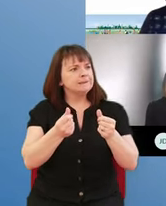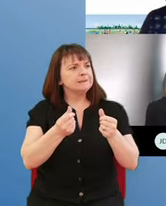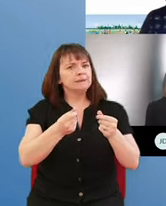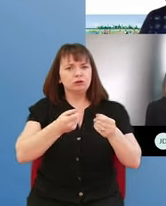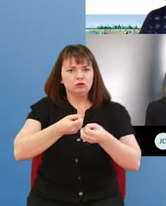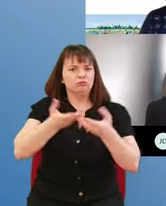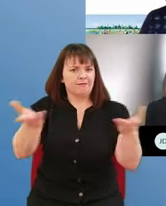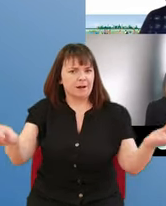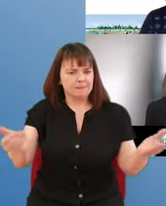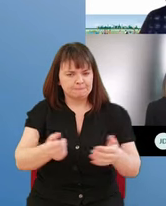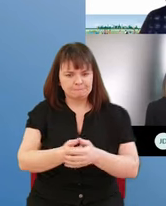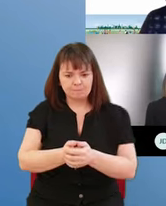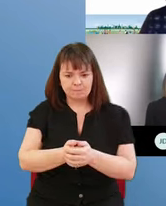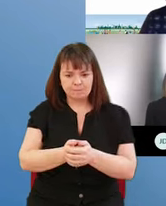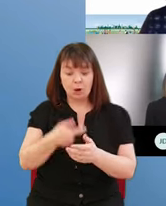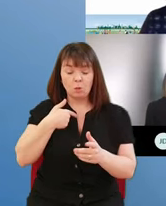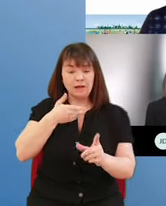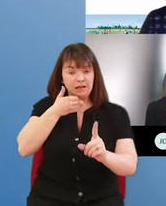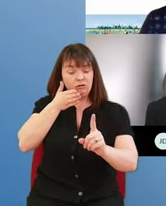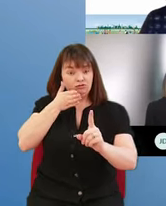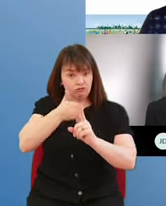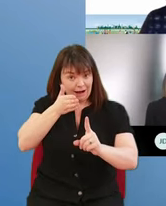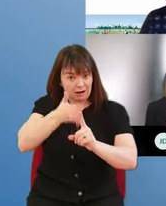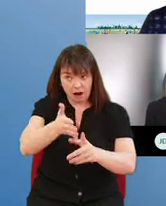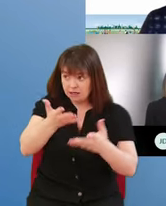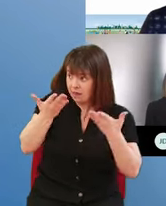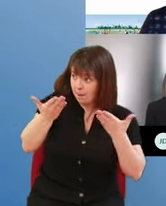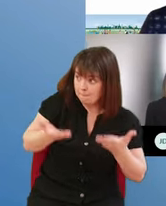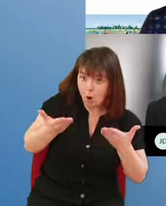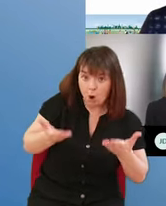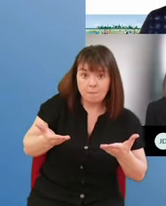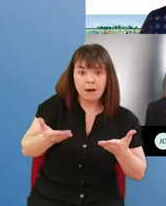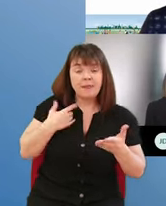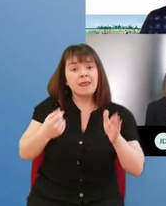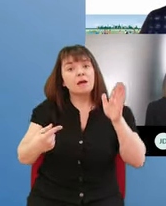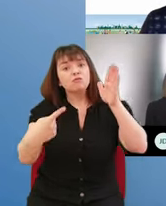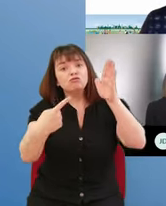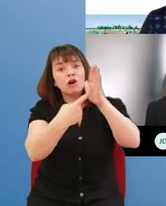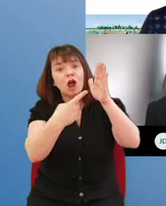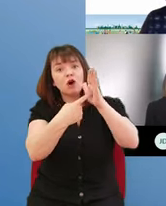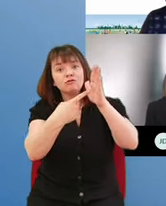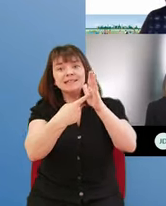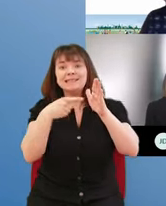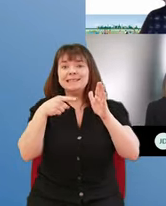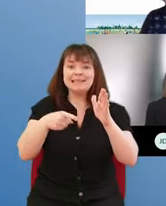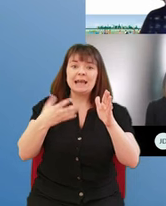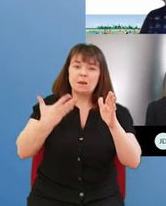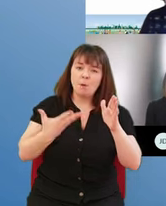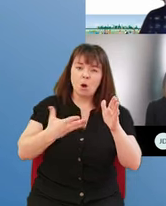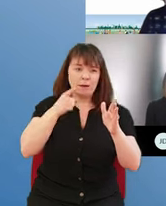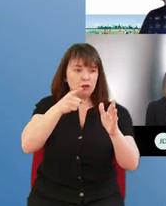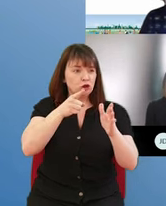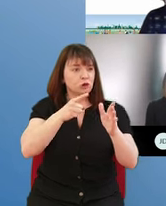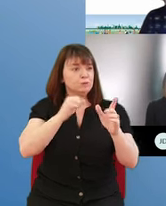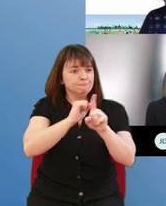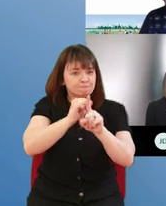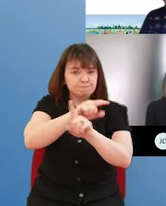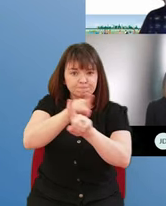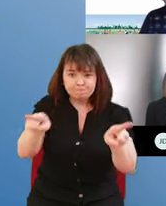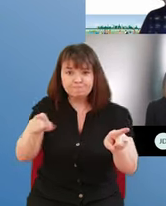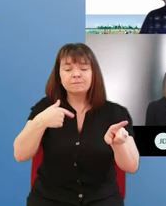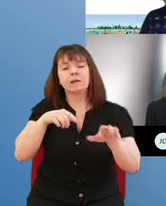need to restore routine care at some point in the future, and there's significant overlap between the requirements in the National Diabetes